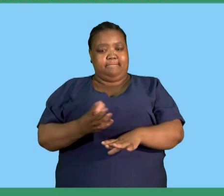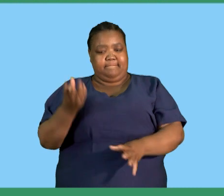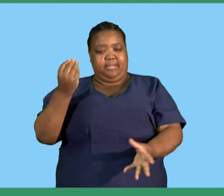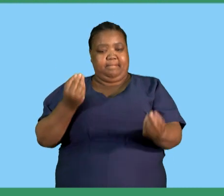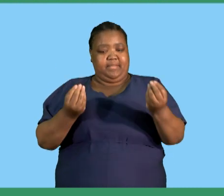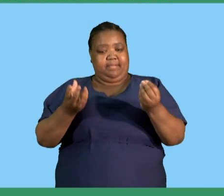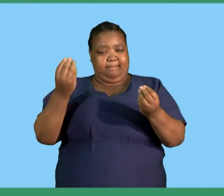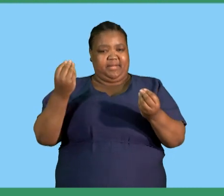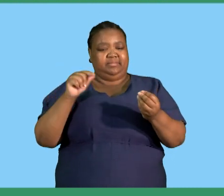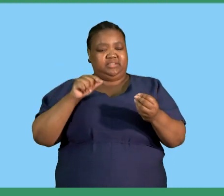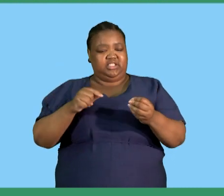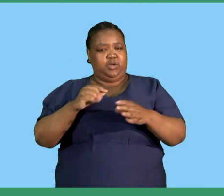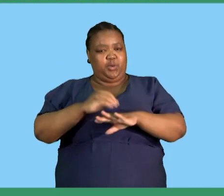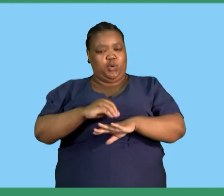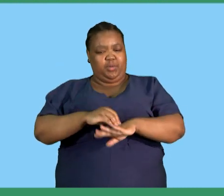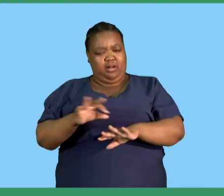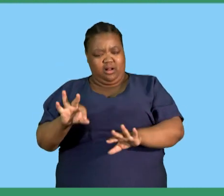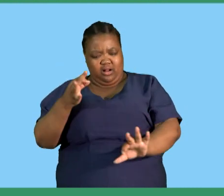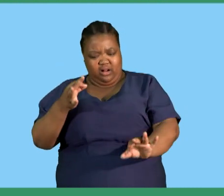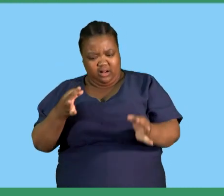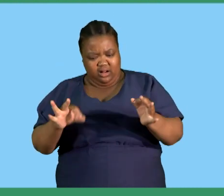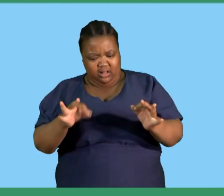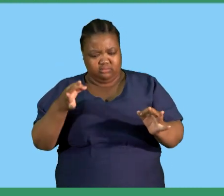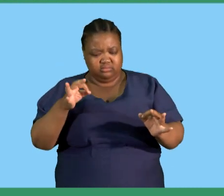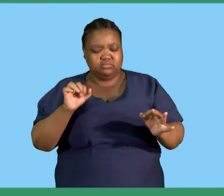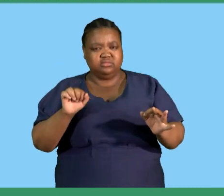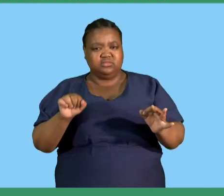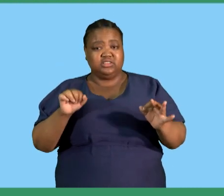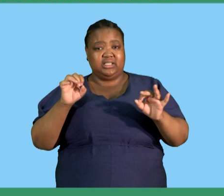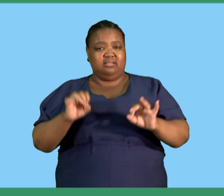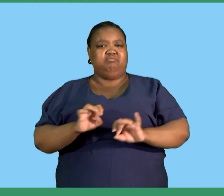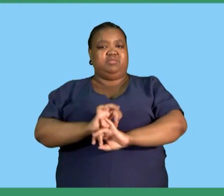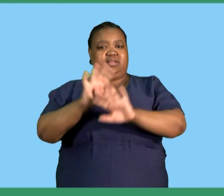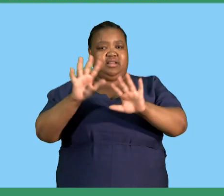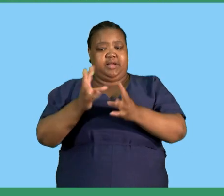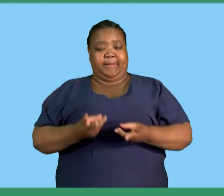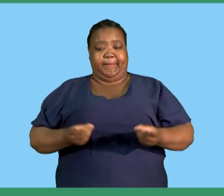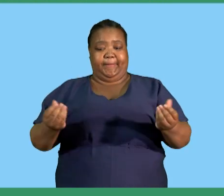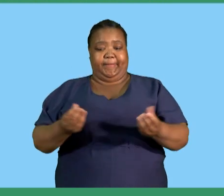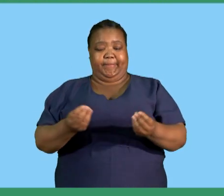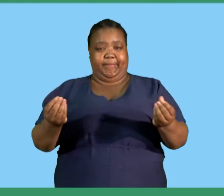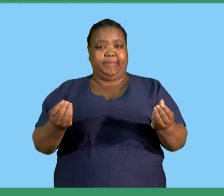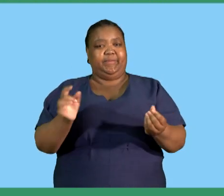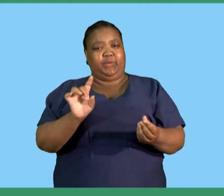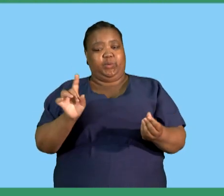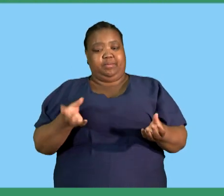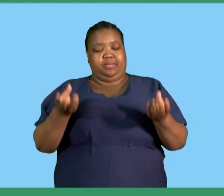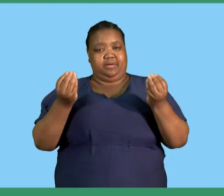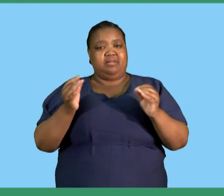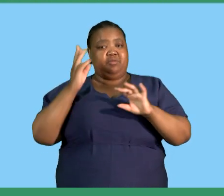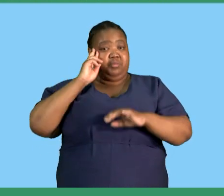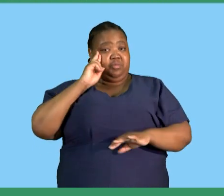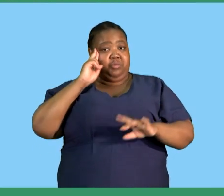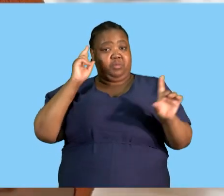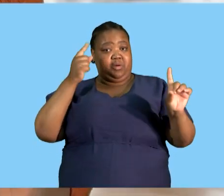down the problem in such a way that a clear solution can be found. Remember, our main goal here is to find a